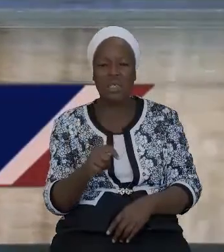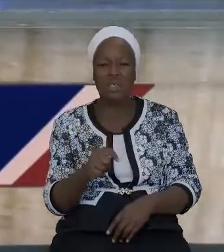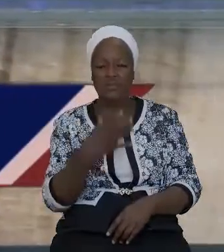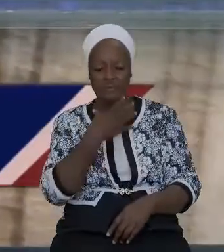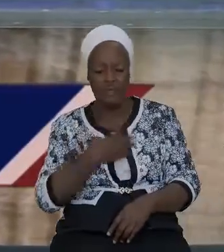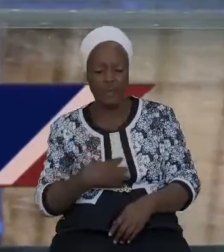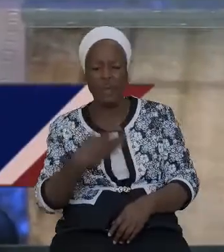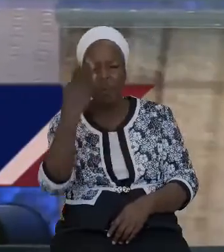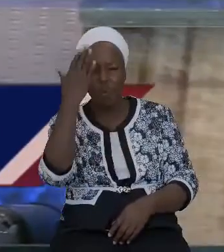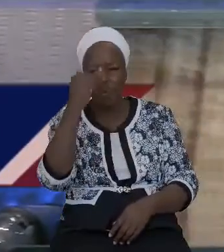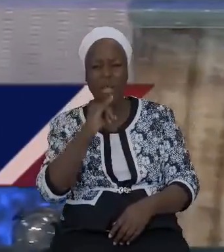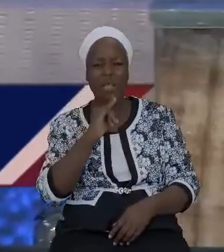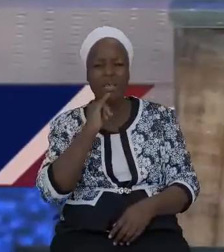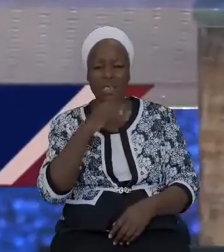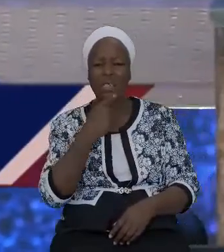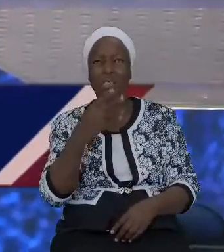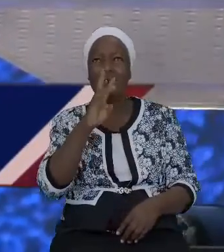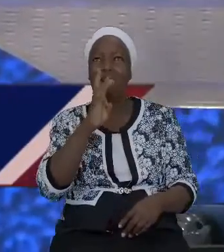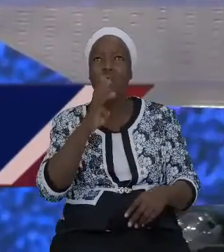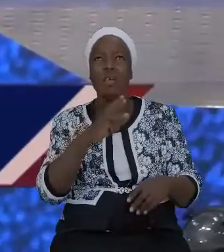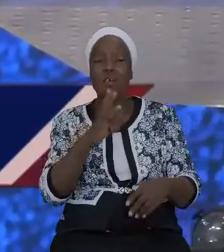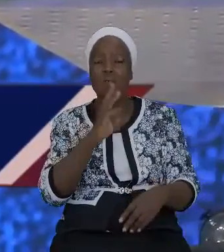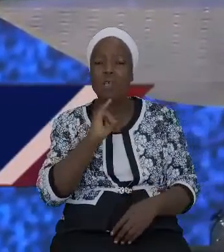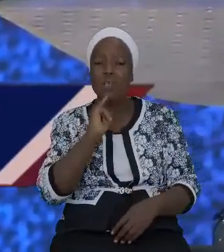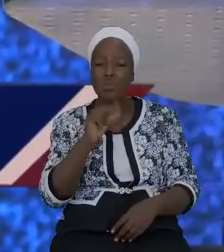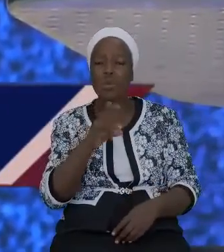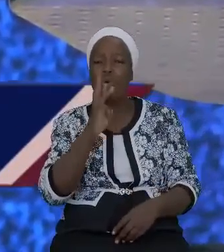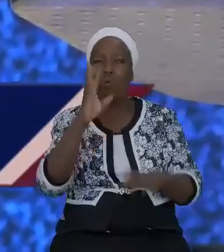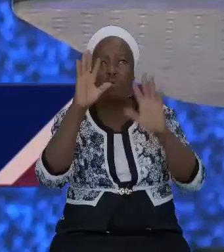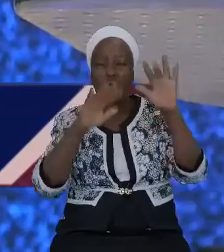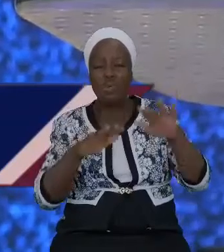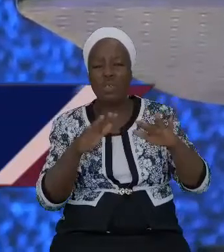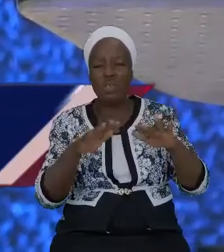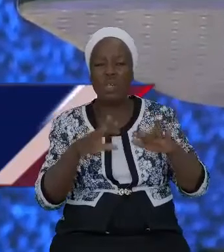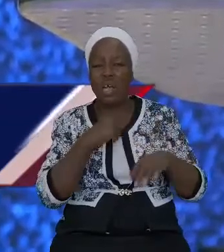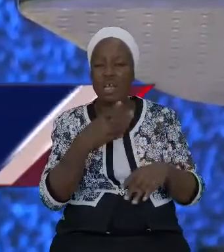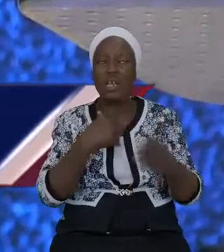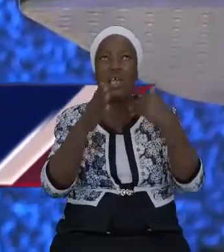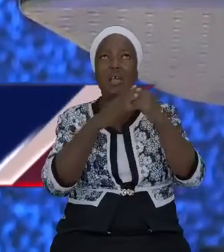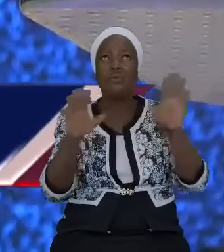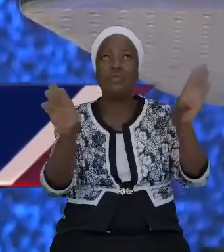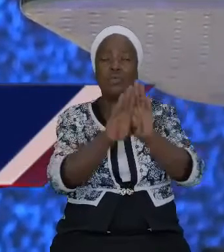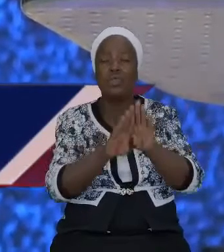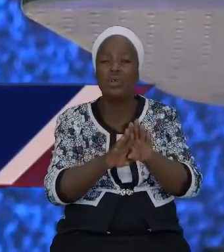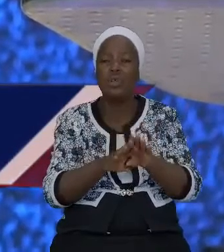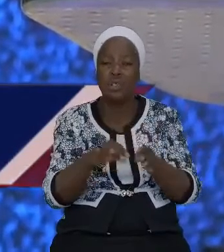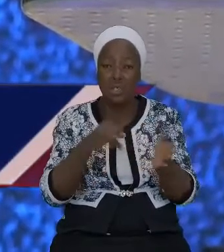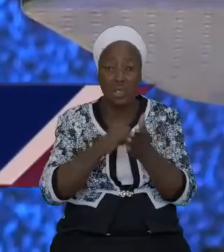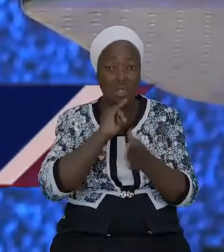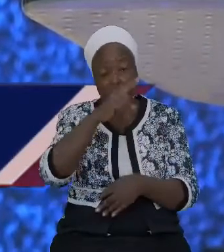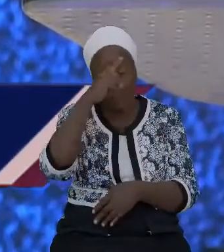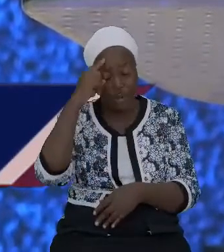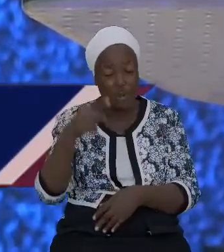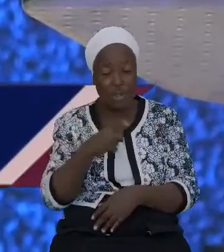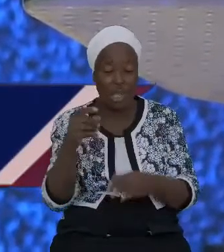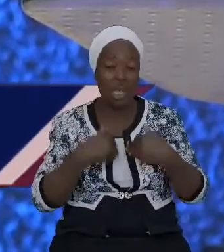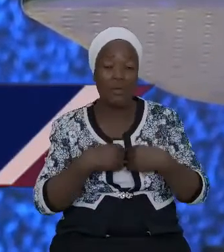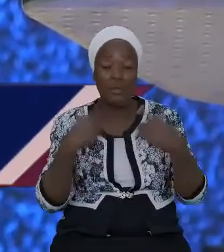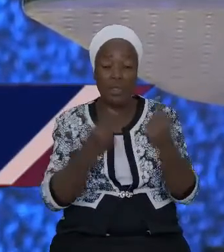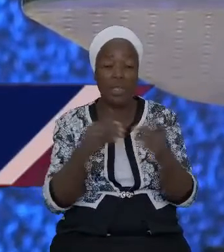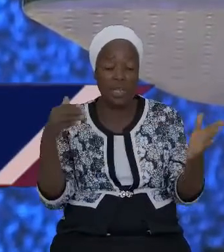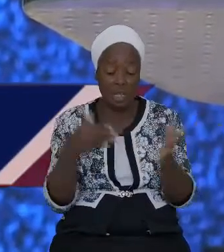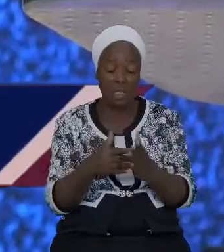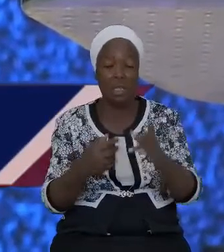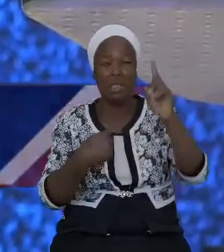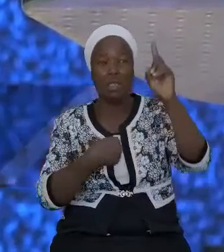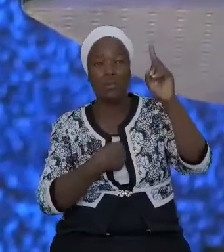no rain? Because they have sinned against me. Why is there dryness in the heart? No